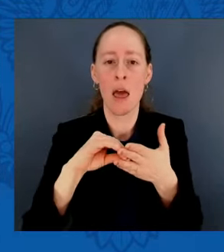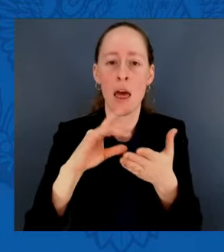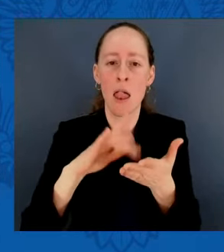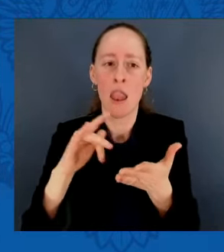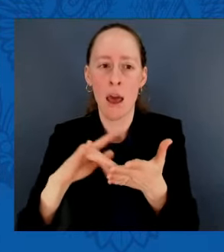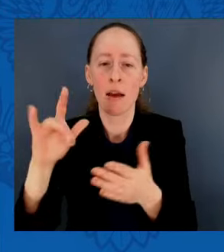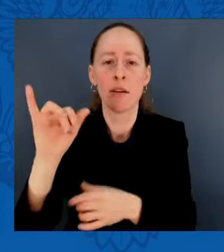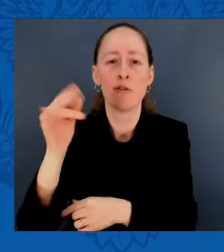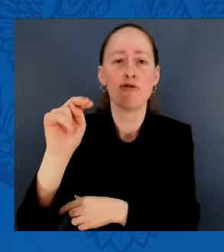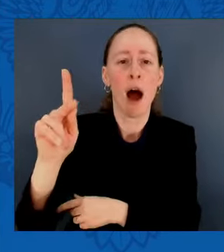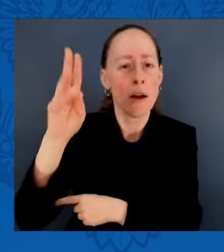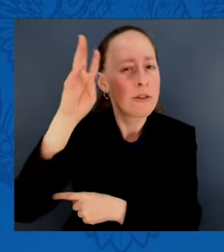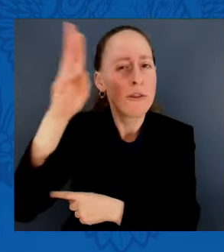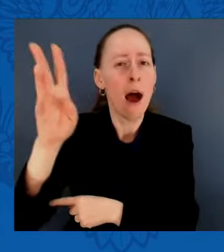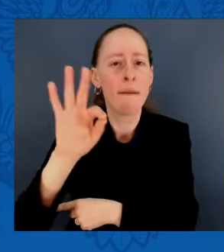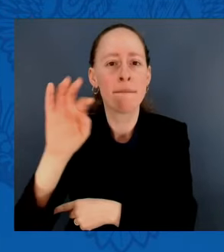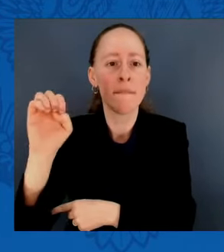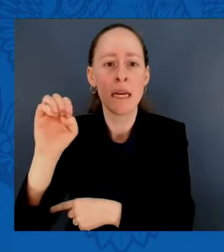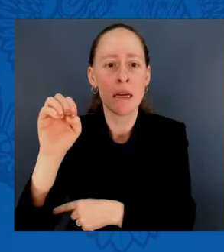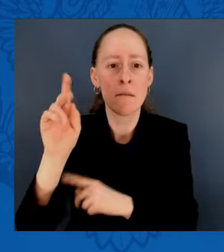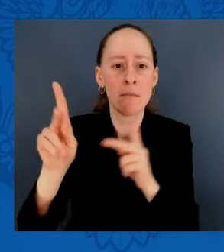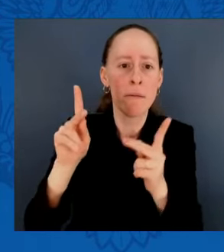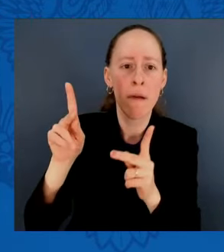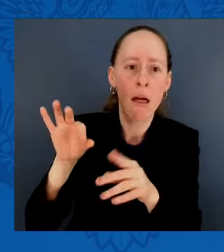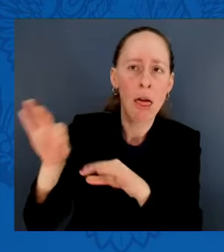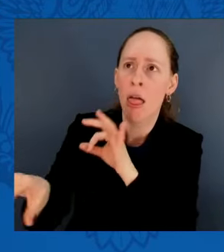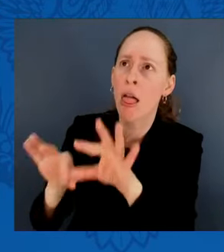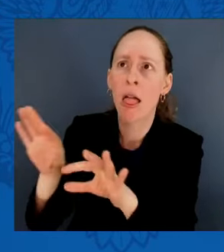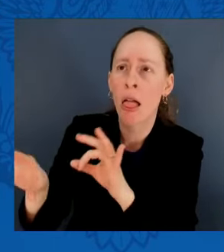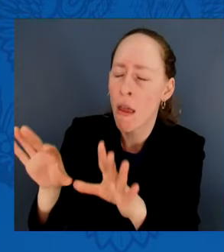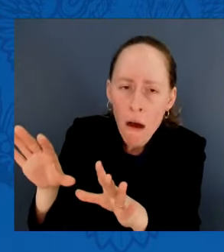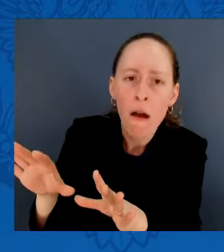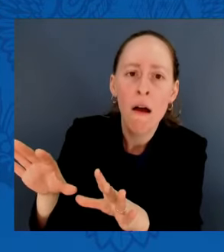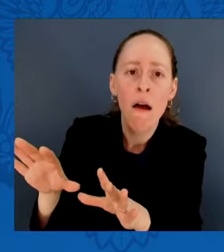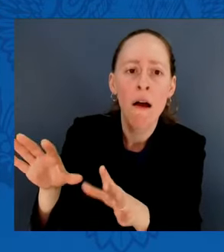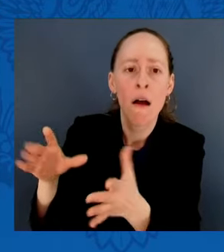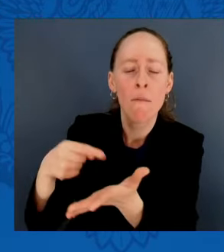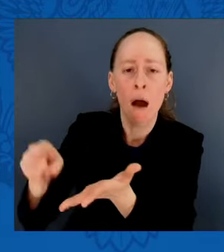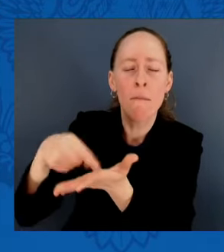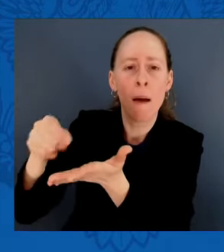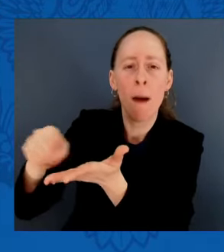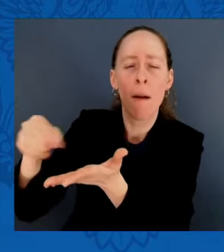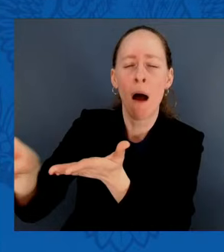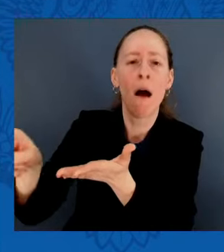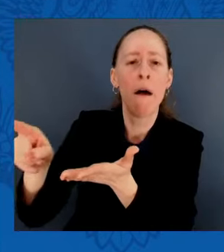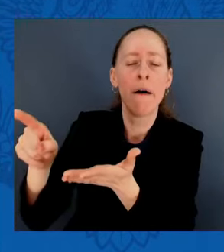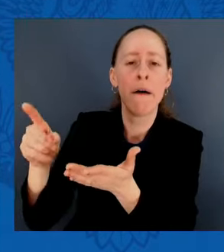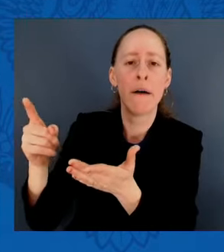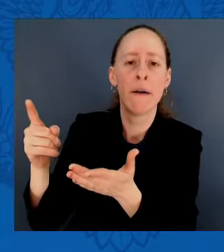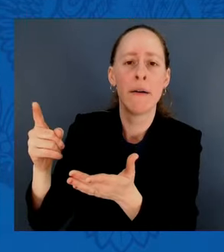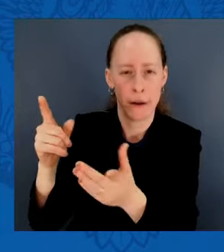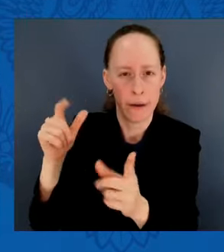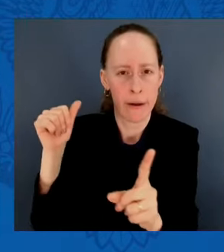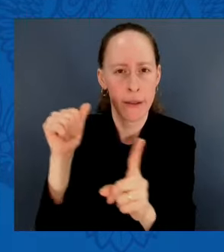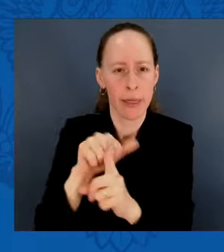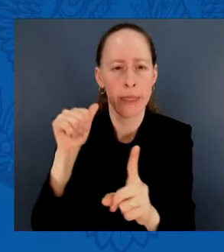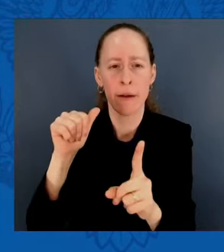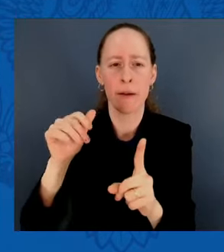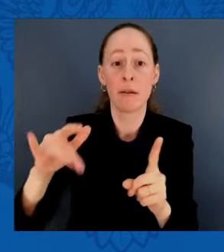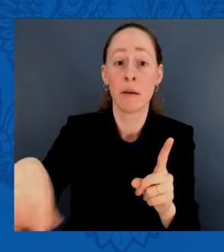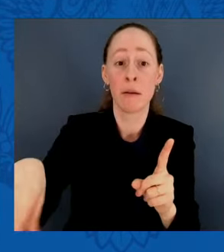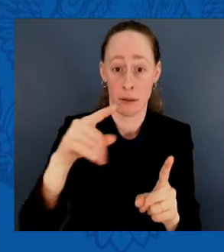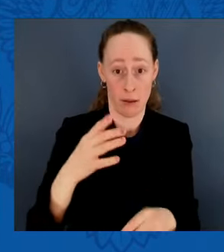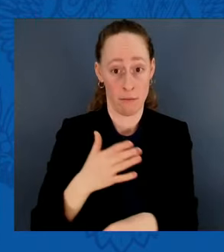knowledge. My administration announced we're cutting credit card late fees from $32 to $8.